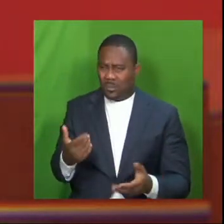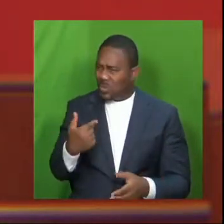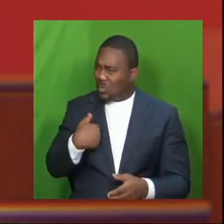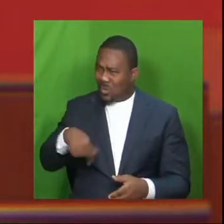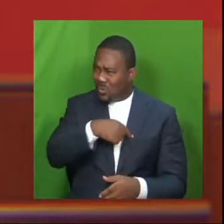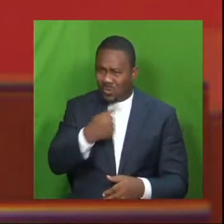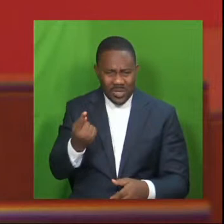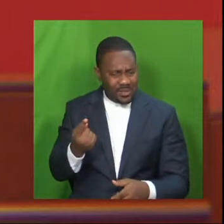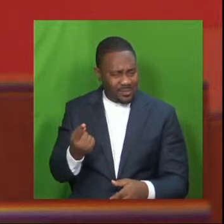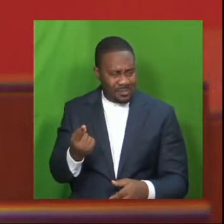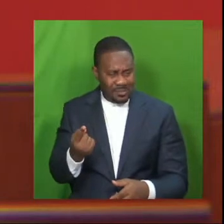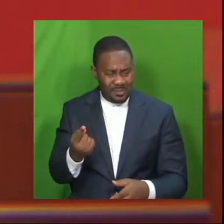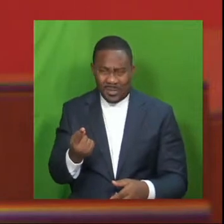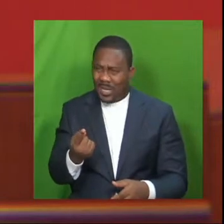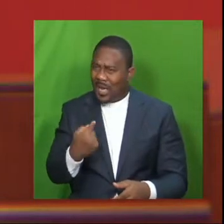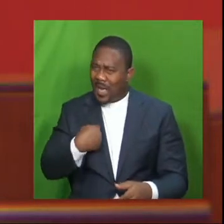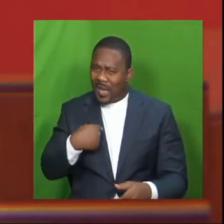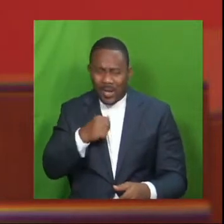differ.